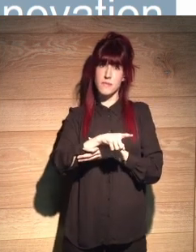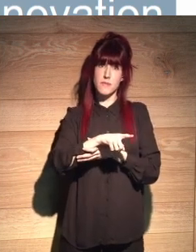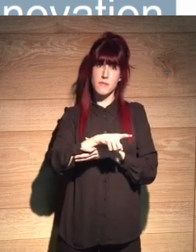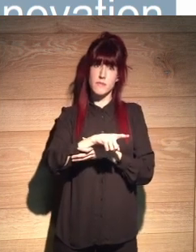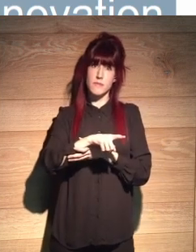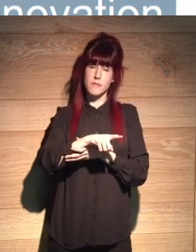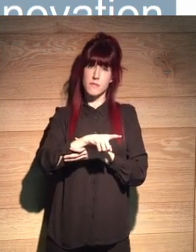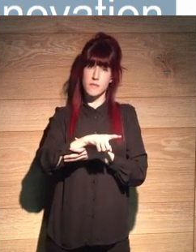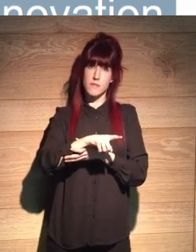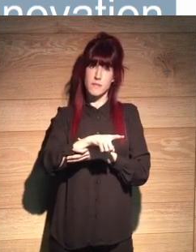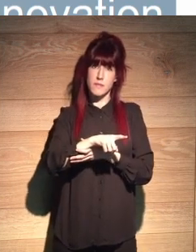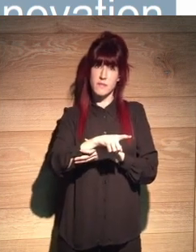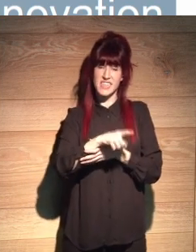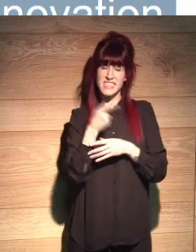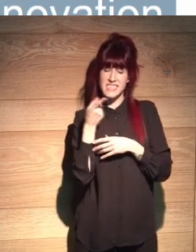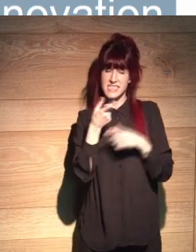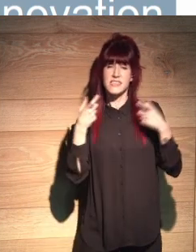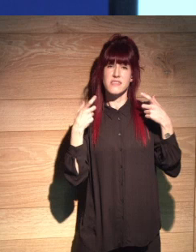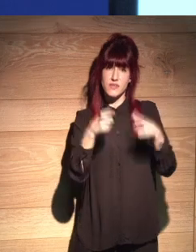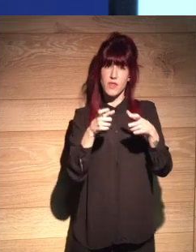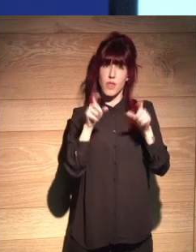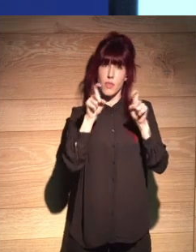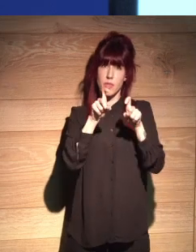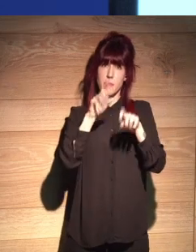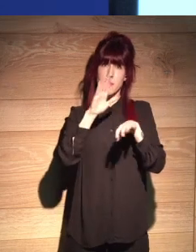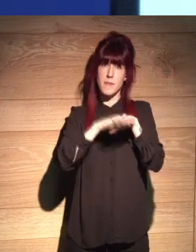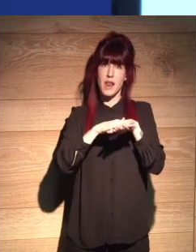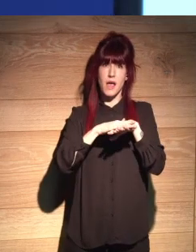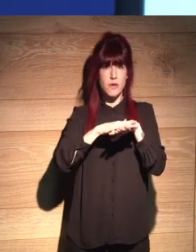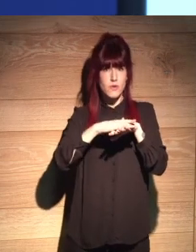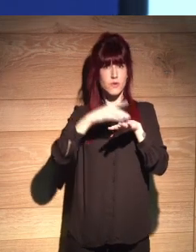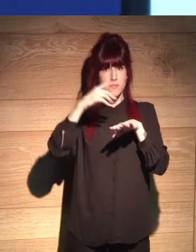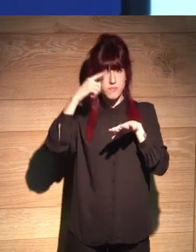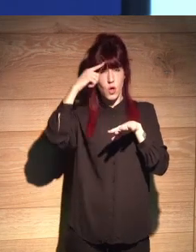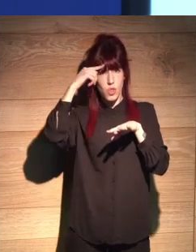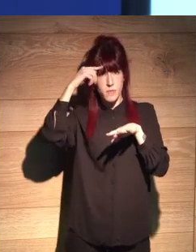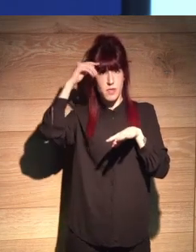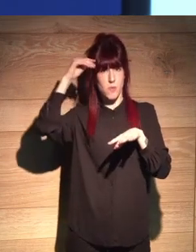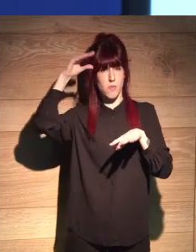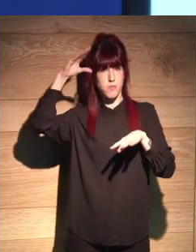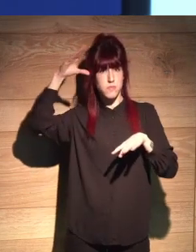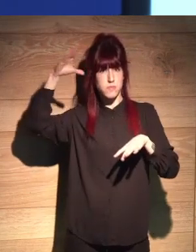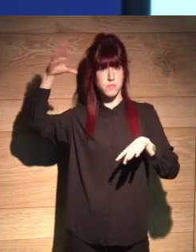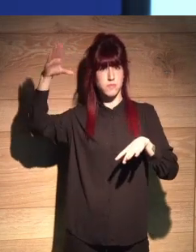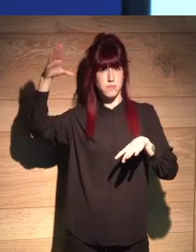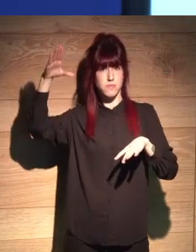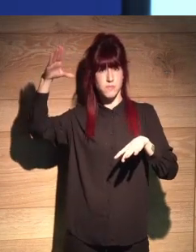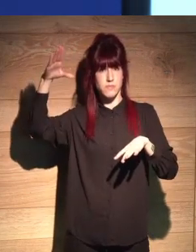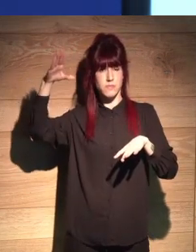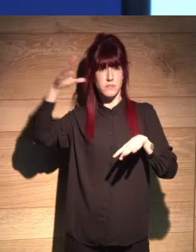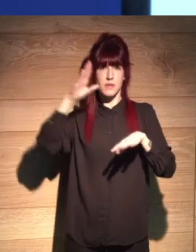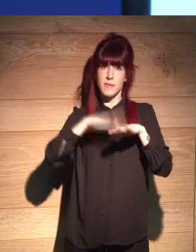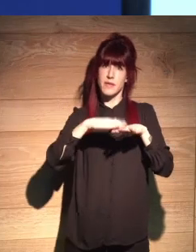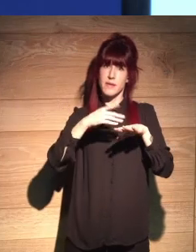education to get better knowledge, and to also to use this platform